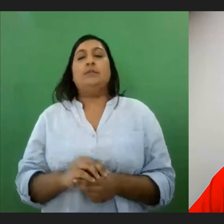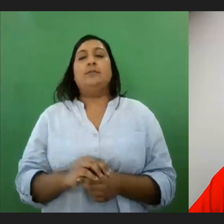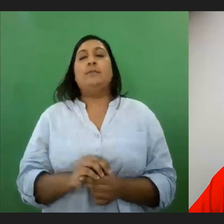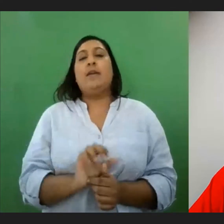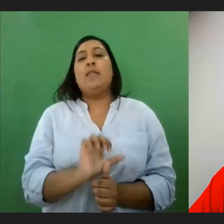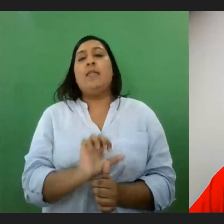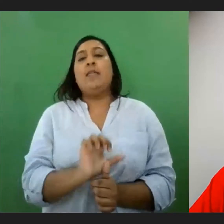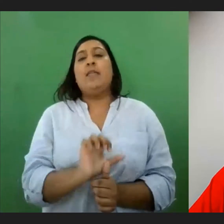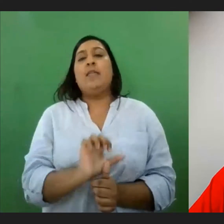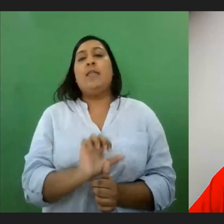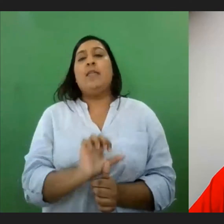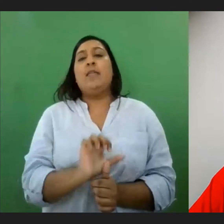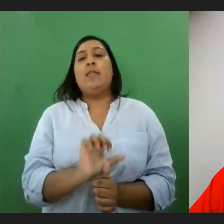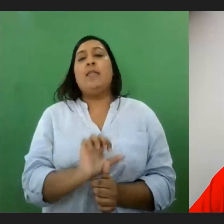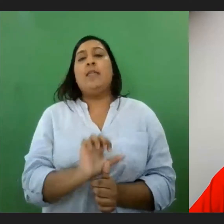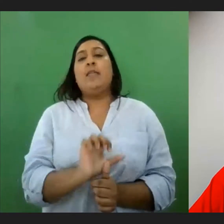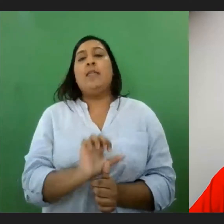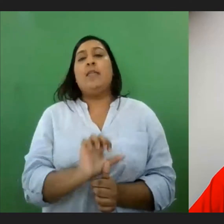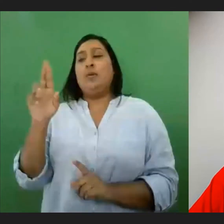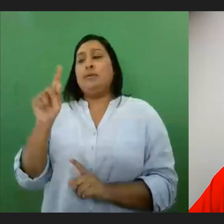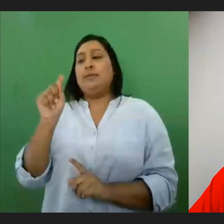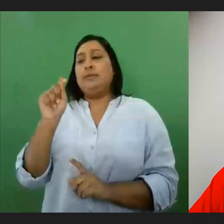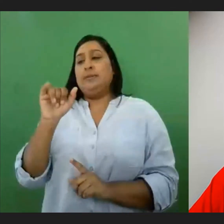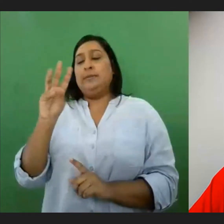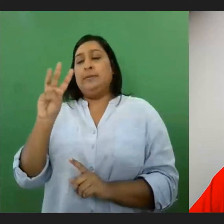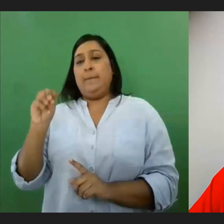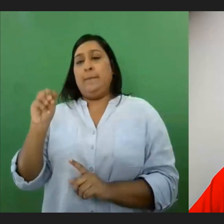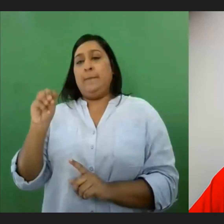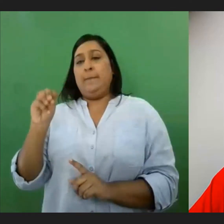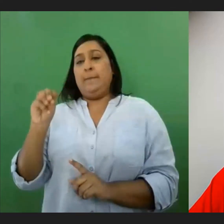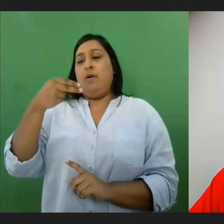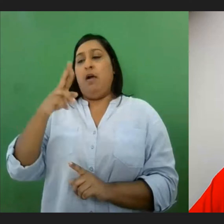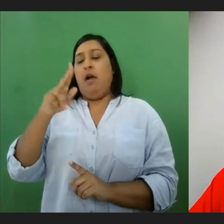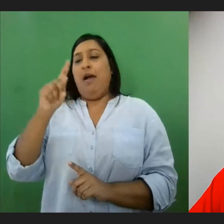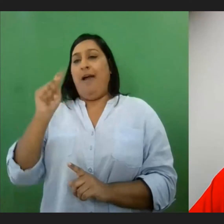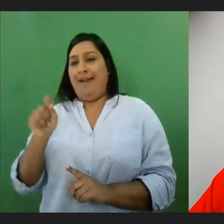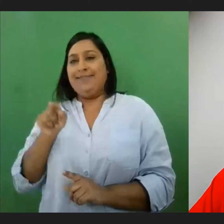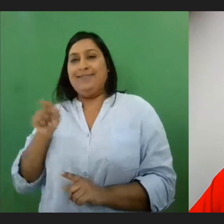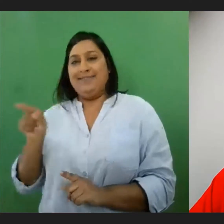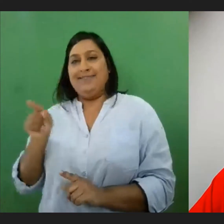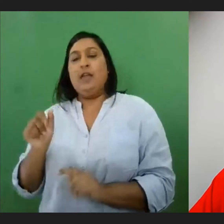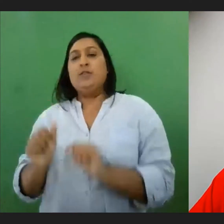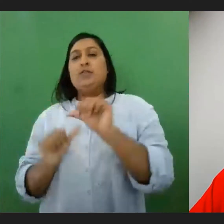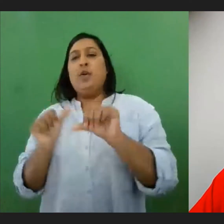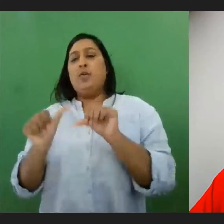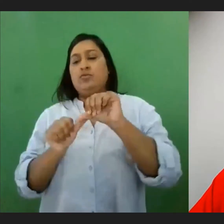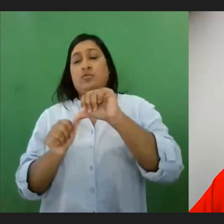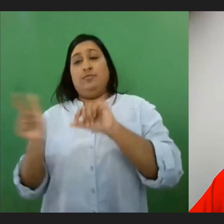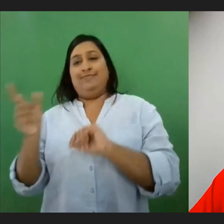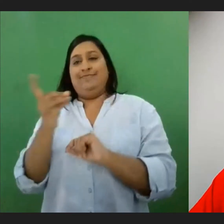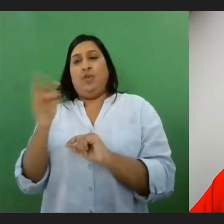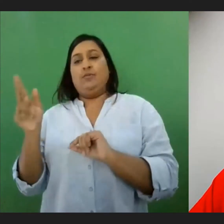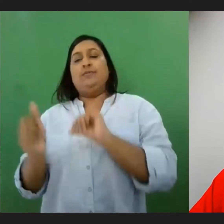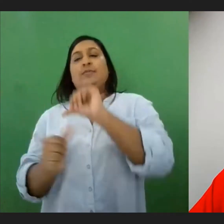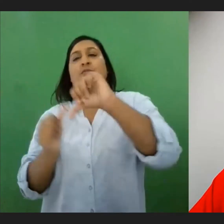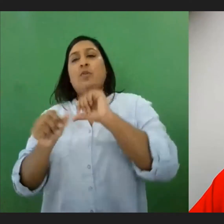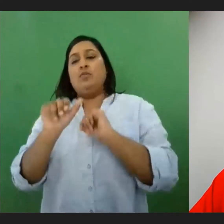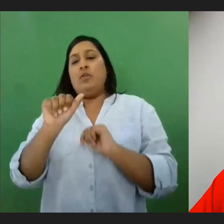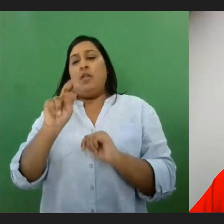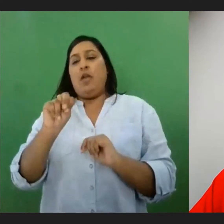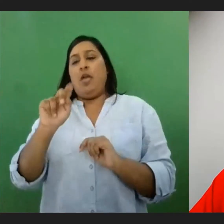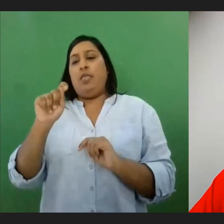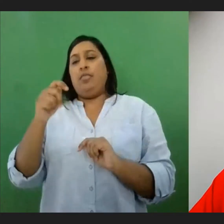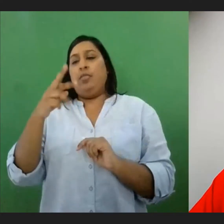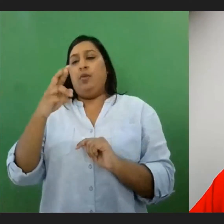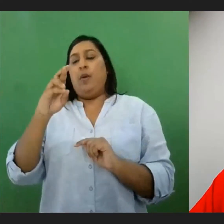Hart. Dr. Hart is a doctor of social anthropology and currently works on disability and food security